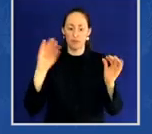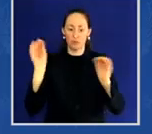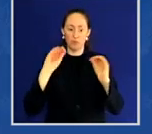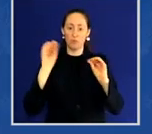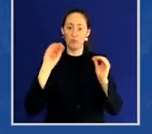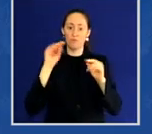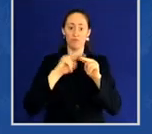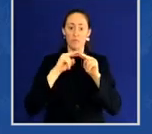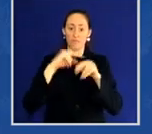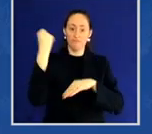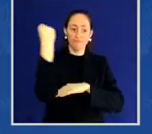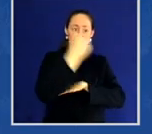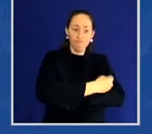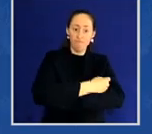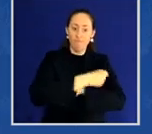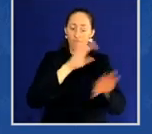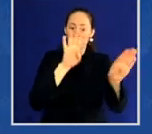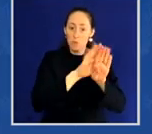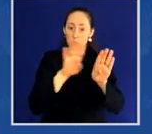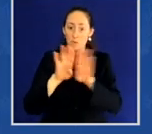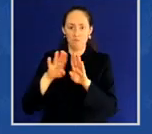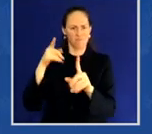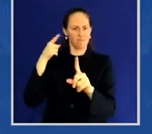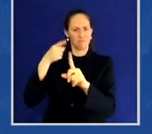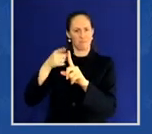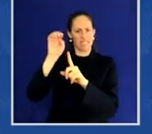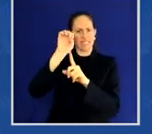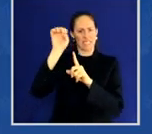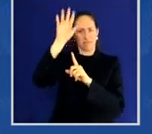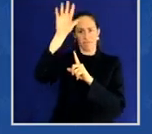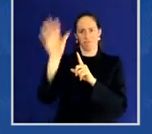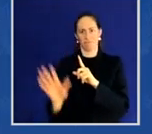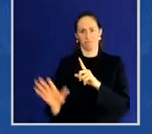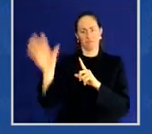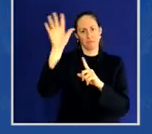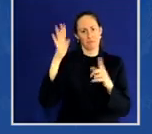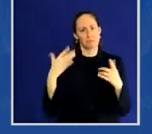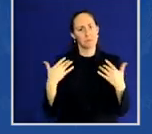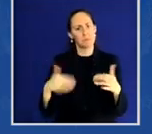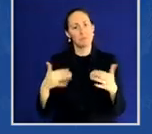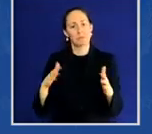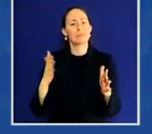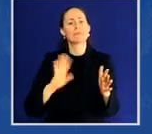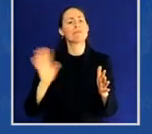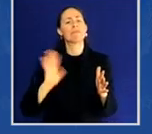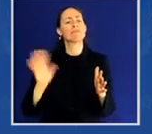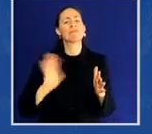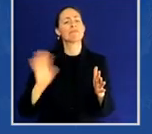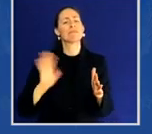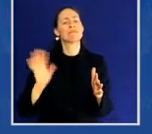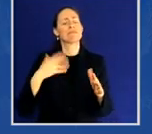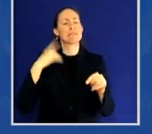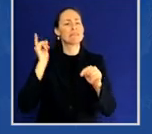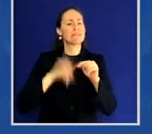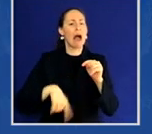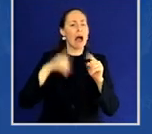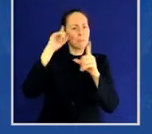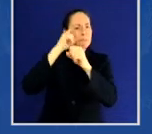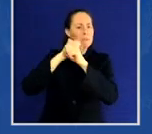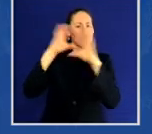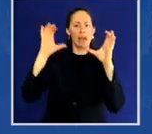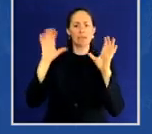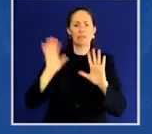Northeast Corridor, the projects that compensate for the loss, you'd have to add 7 new lanes of